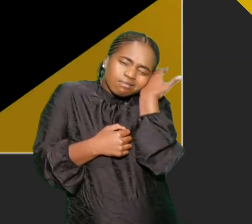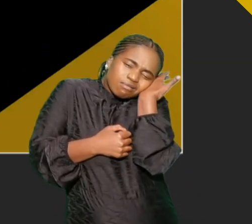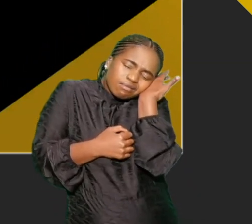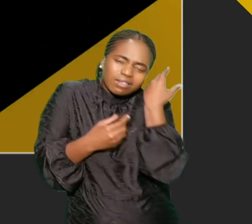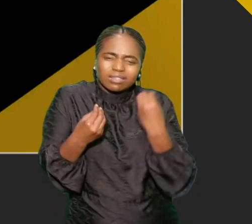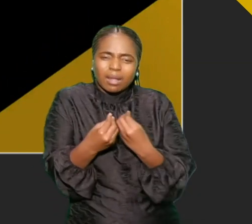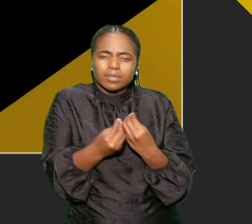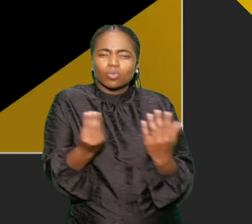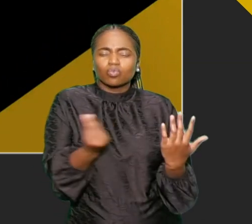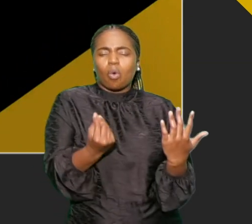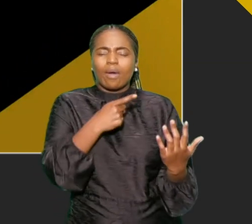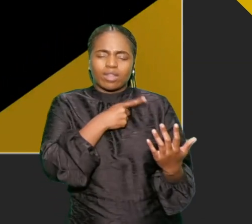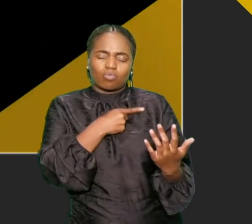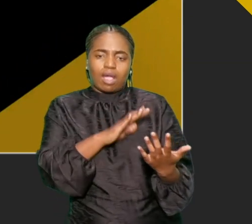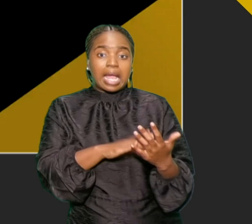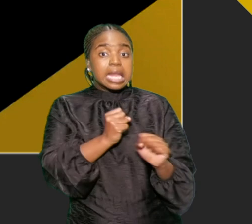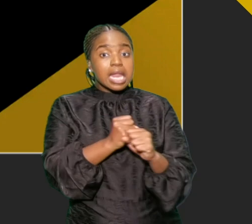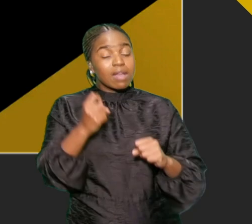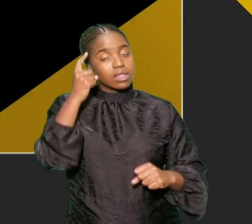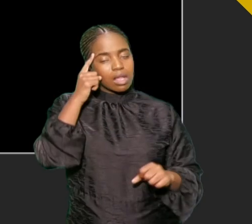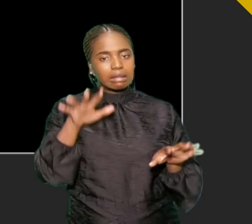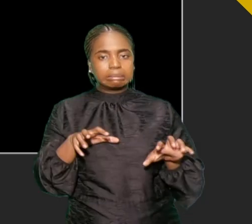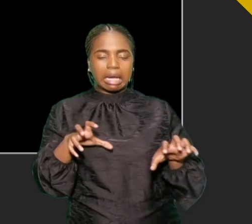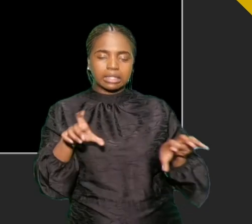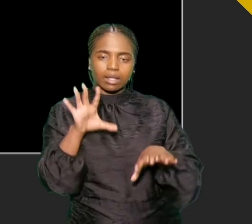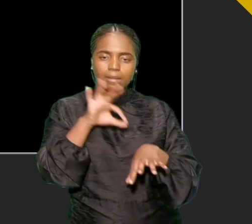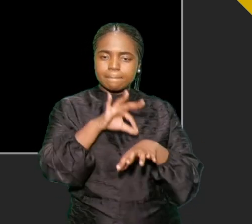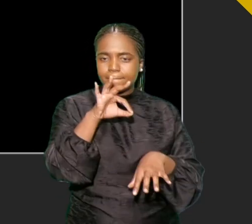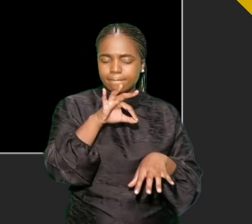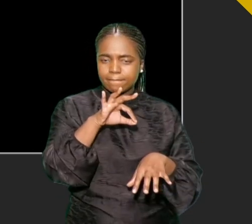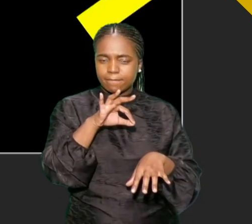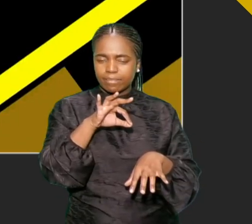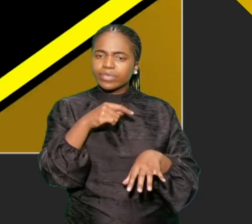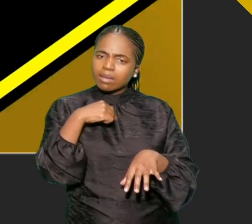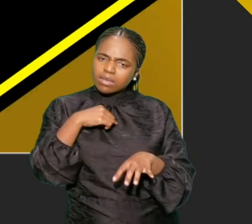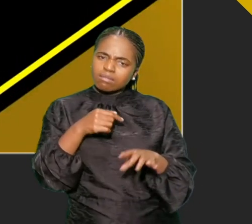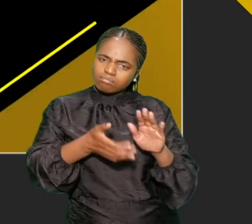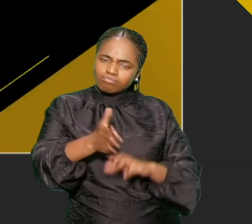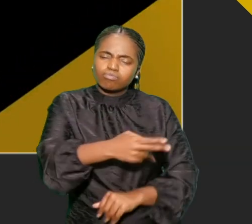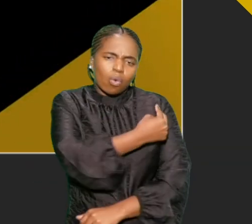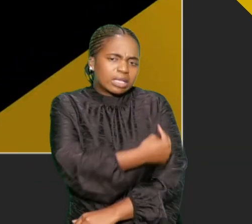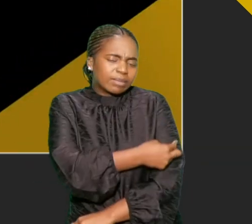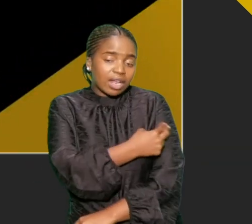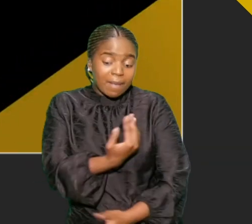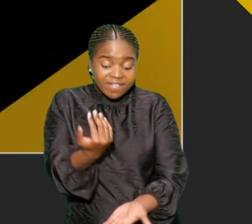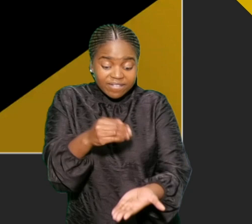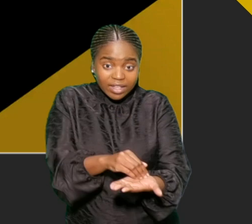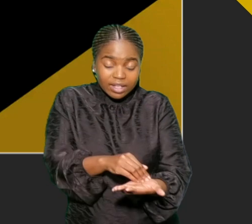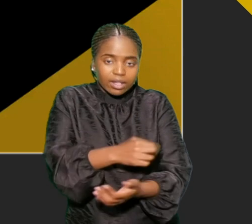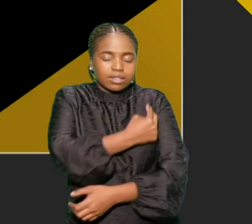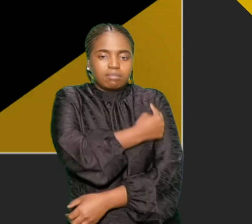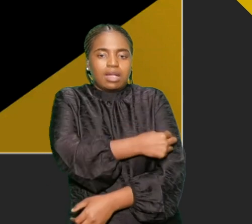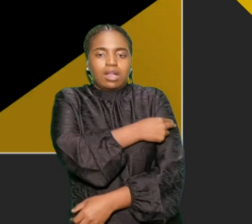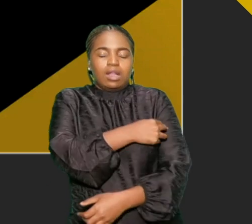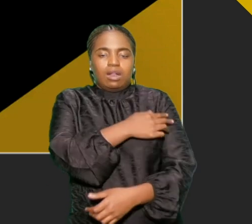that is why it's sore. Yeah. Yes. And I went to the hospital only to find out that